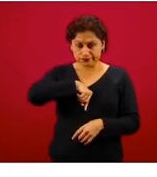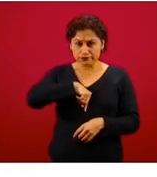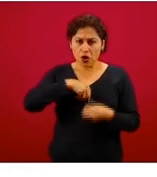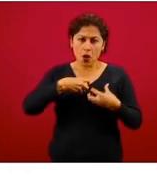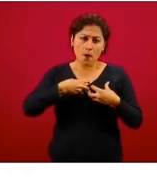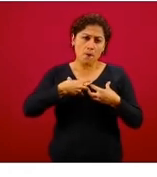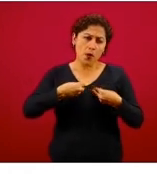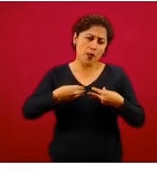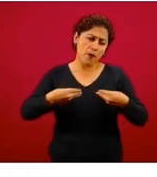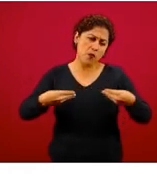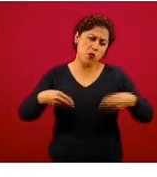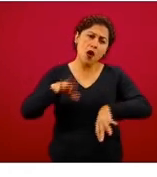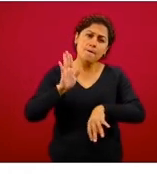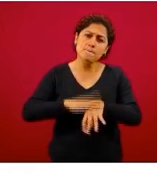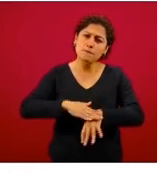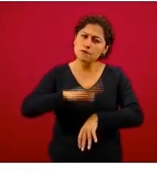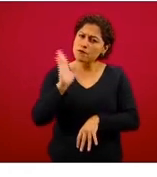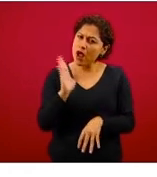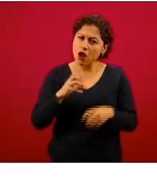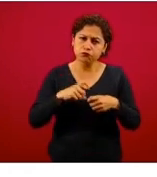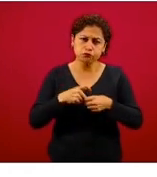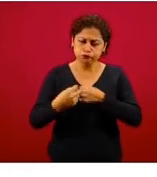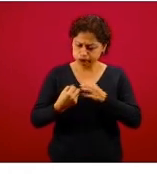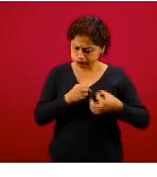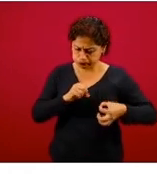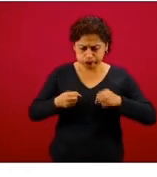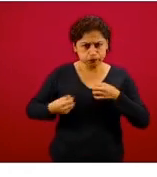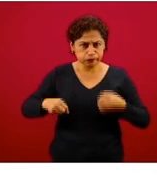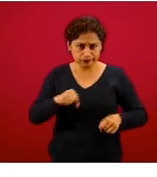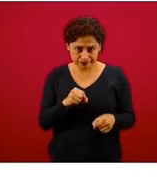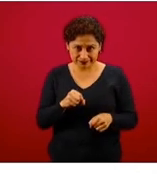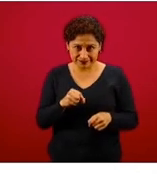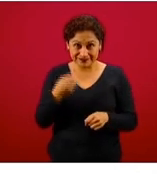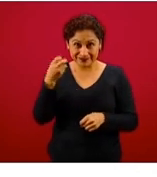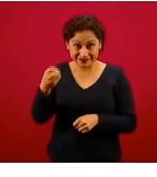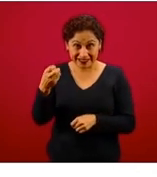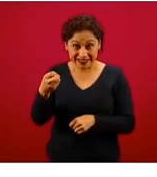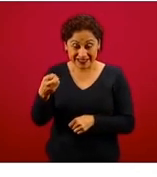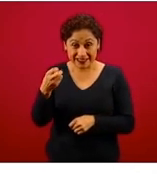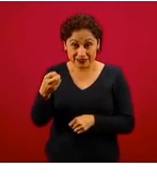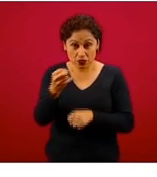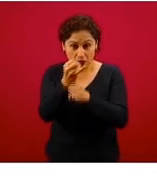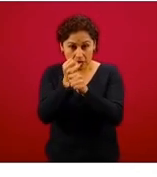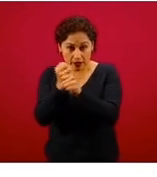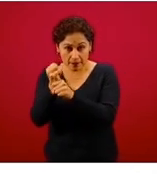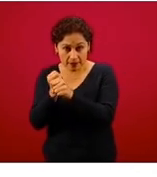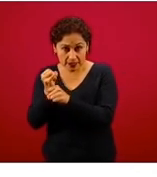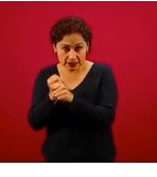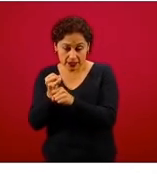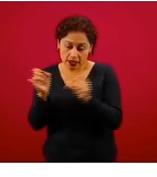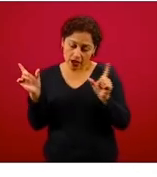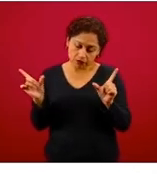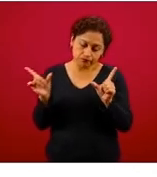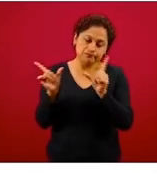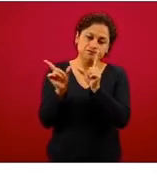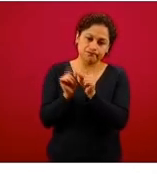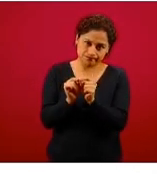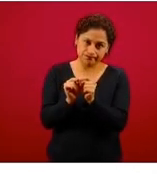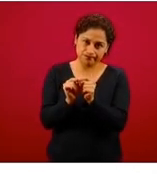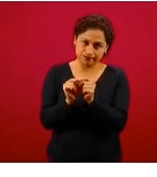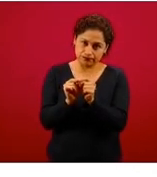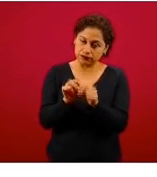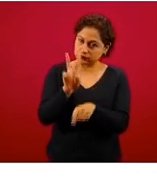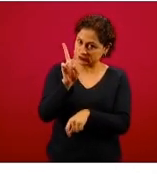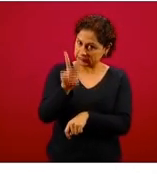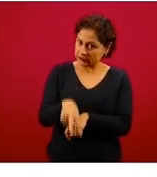And by taking it by assault, by having it hostage, the virus succeeds in replicating itself. And